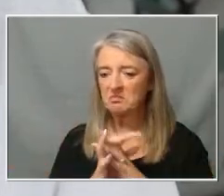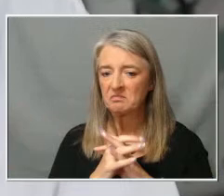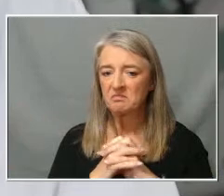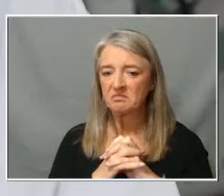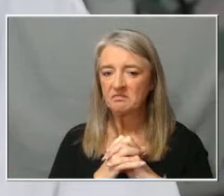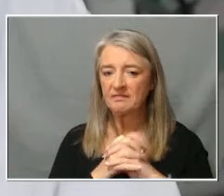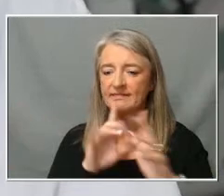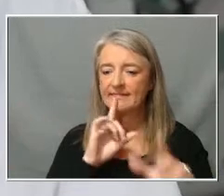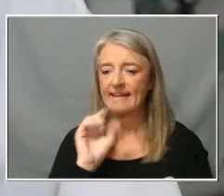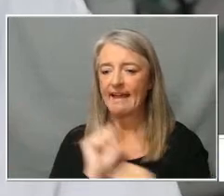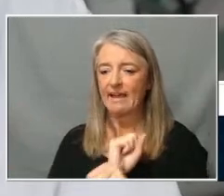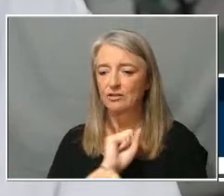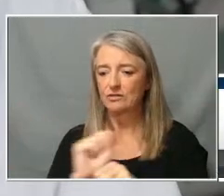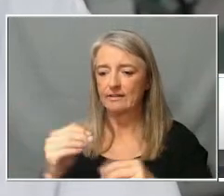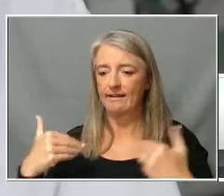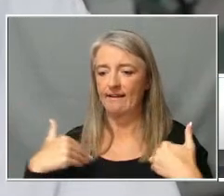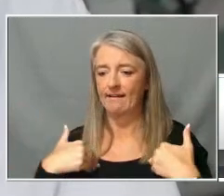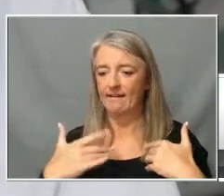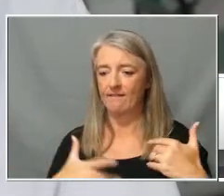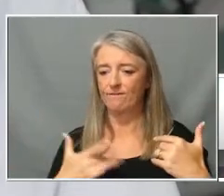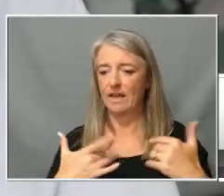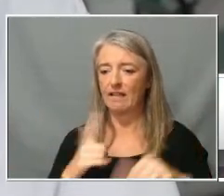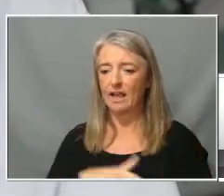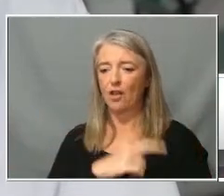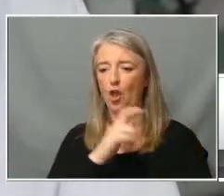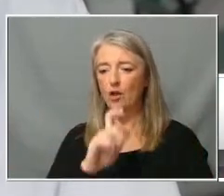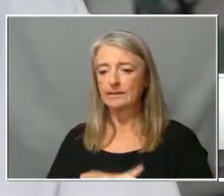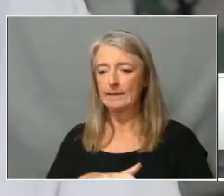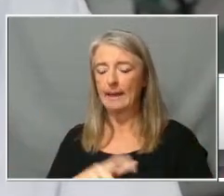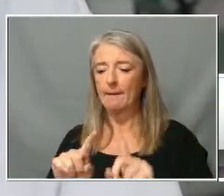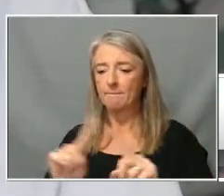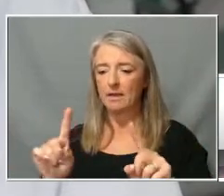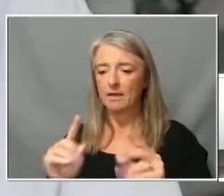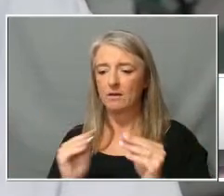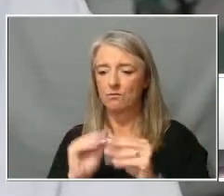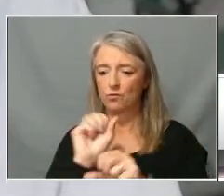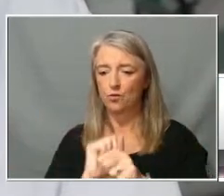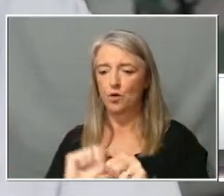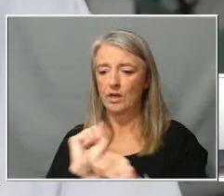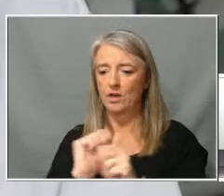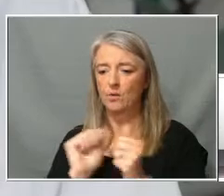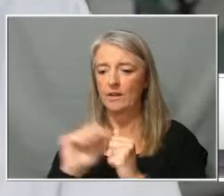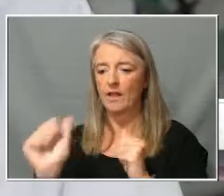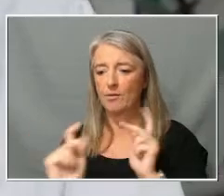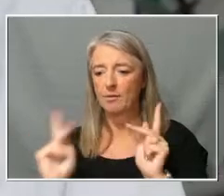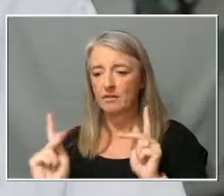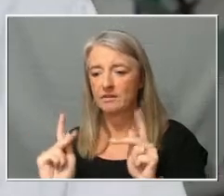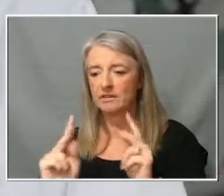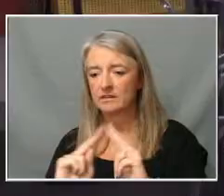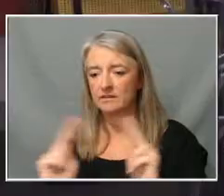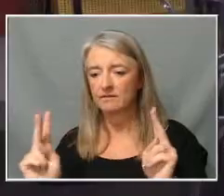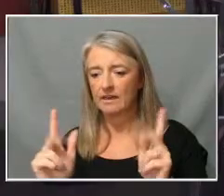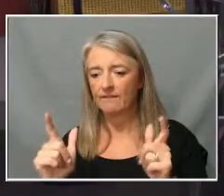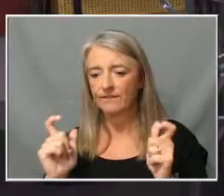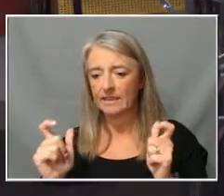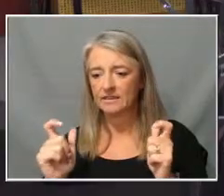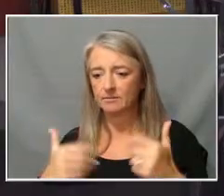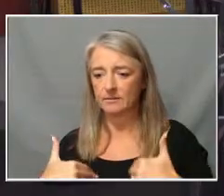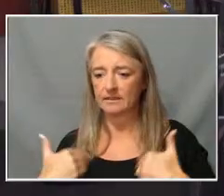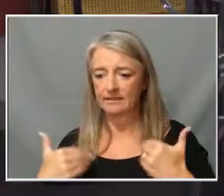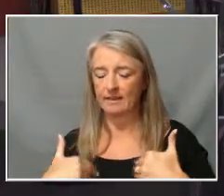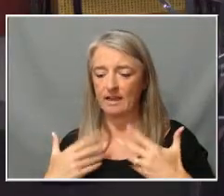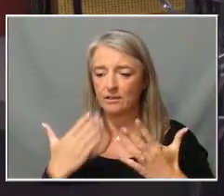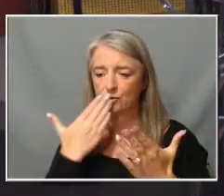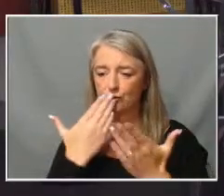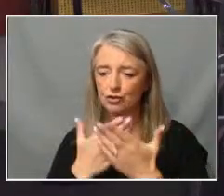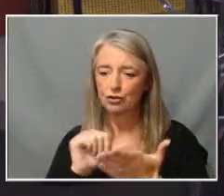actually, it felt like a long time at the time, but having worked with so many amputees with Steps of Faith, it was very fast. But I was young and had a great